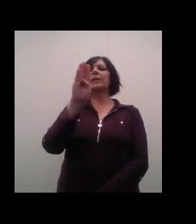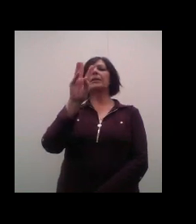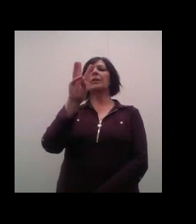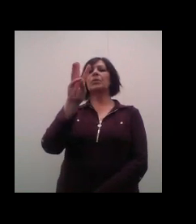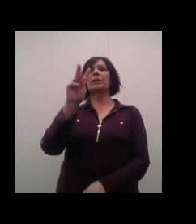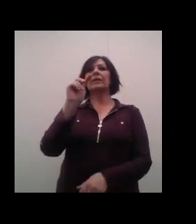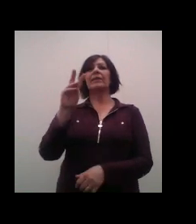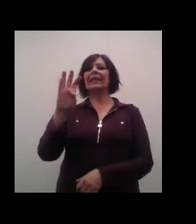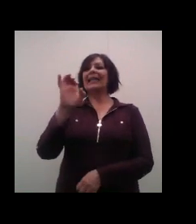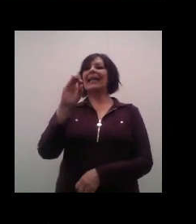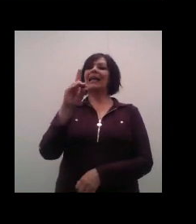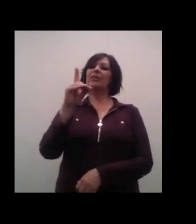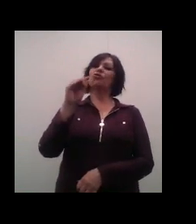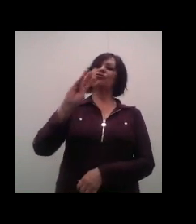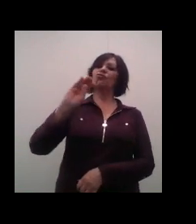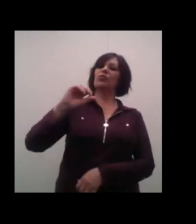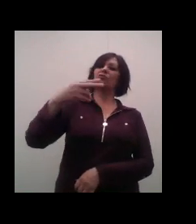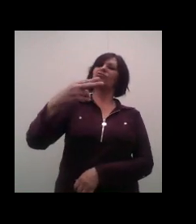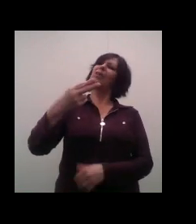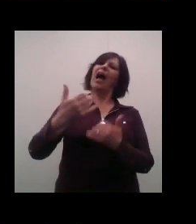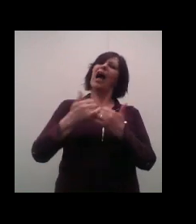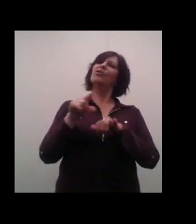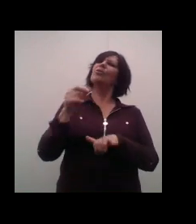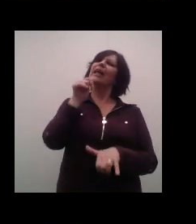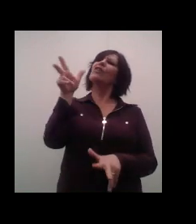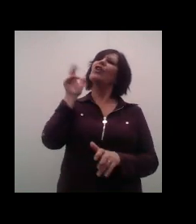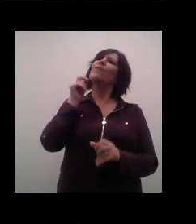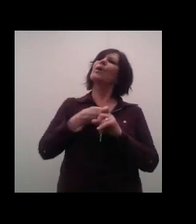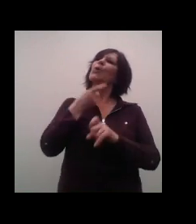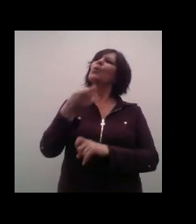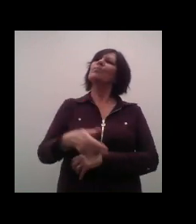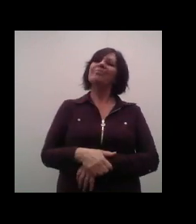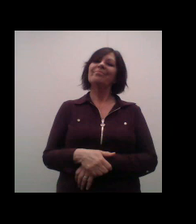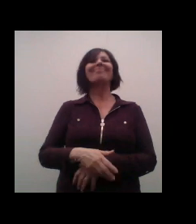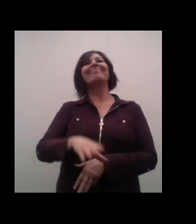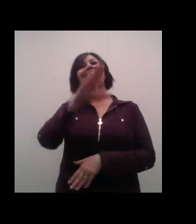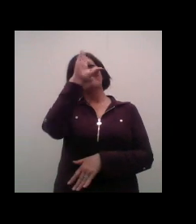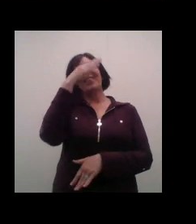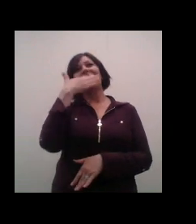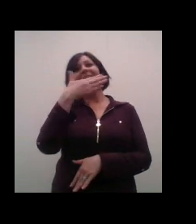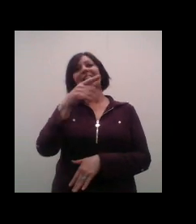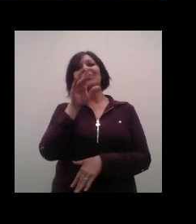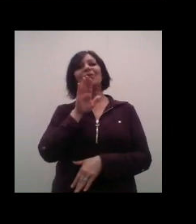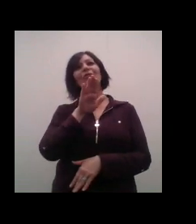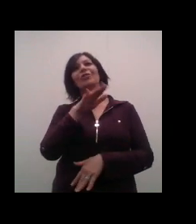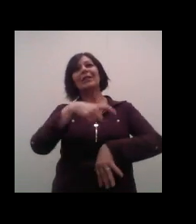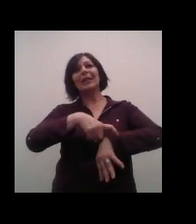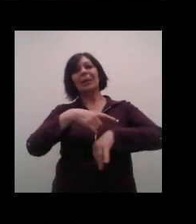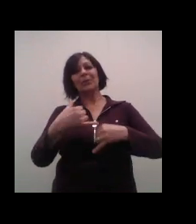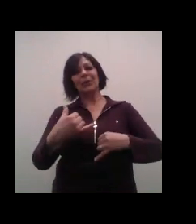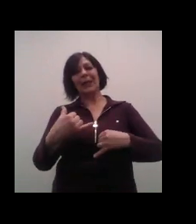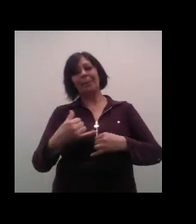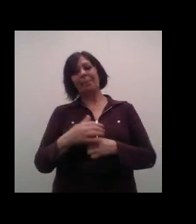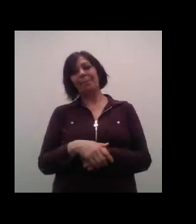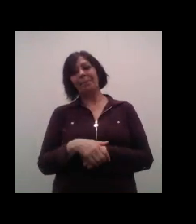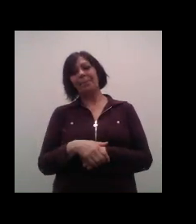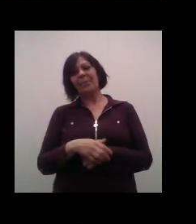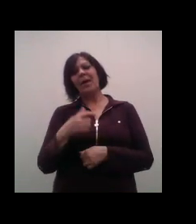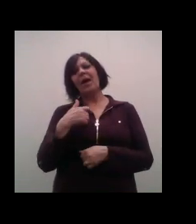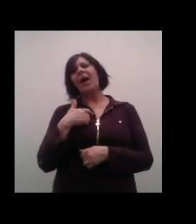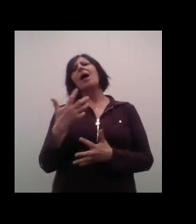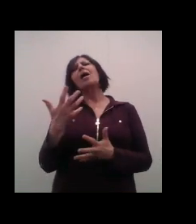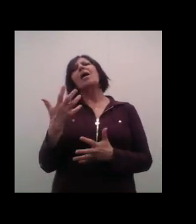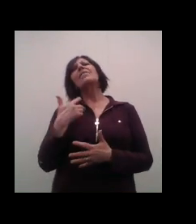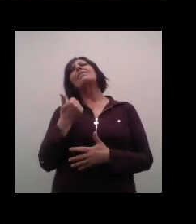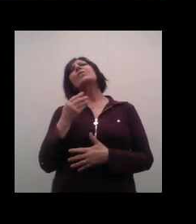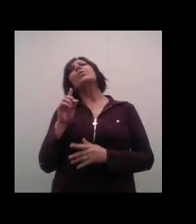WKBW-TV, Ed Dranch. Ed, haven't heard from you during the crisis. Welcome. County Executive, thanks for your time today. I appreciate it. I just want to touch,